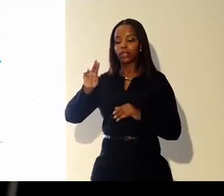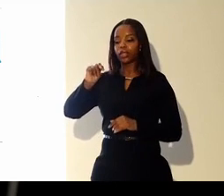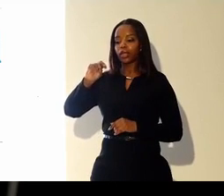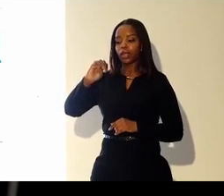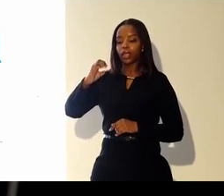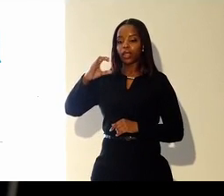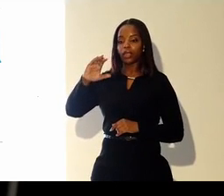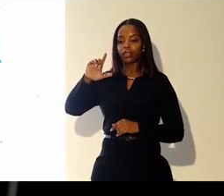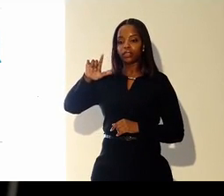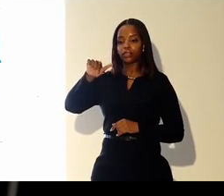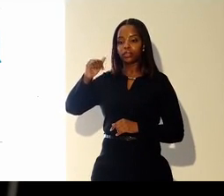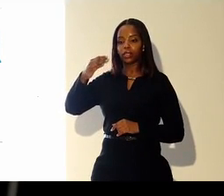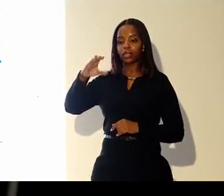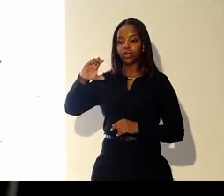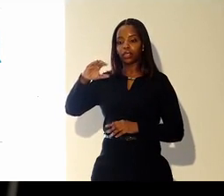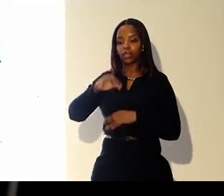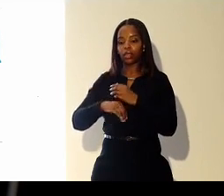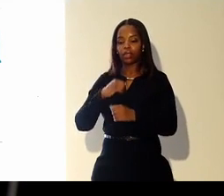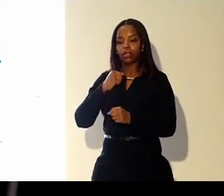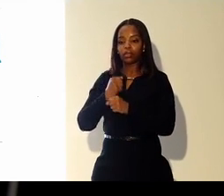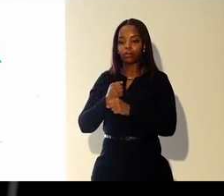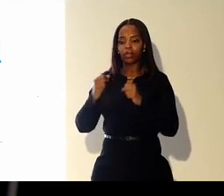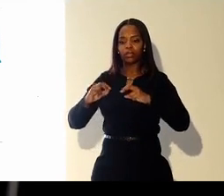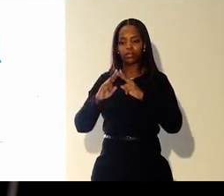Summit. To kick off our proceedings,